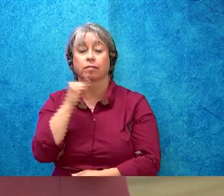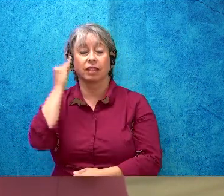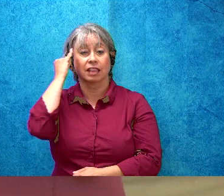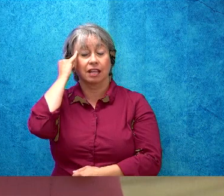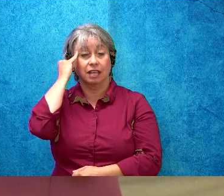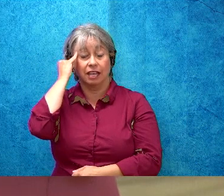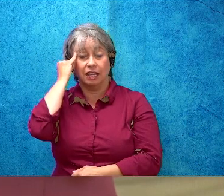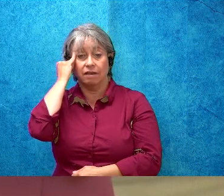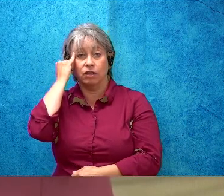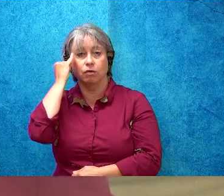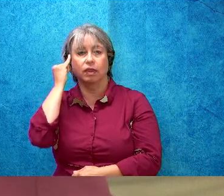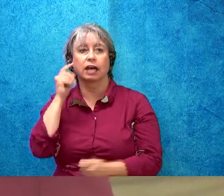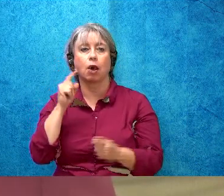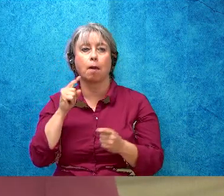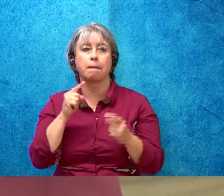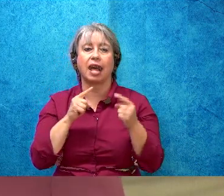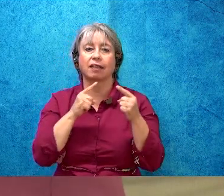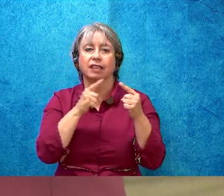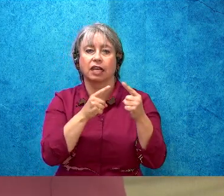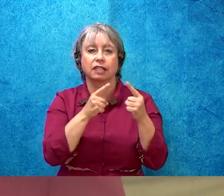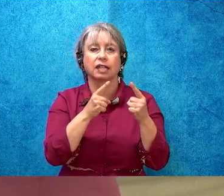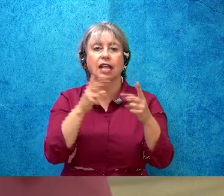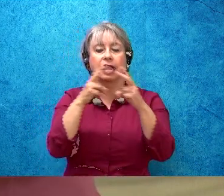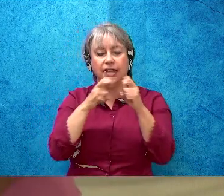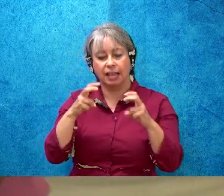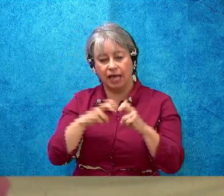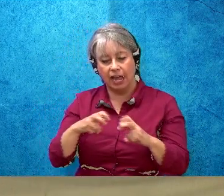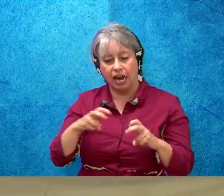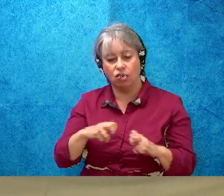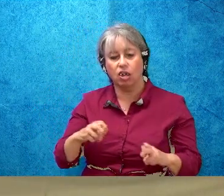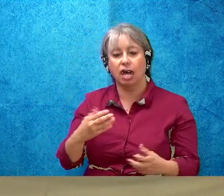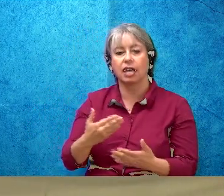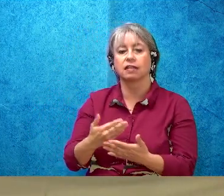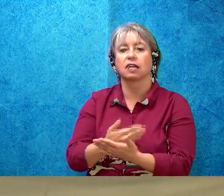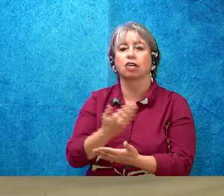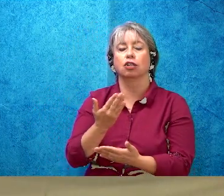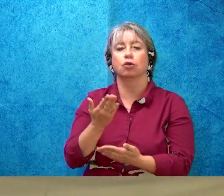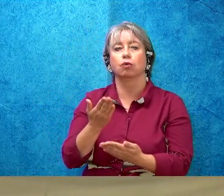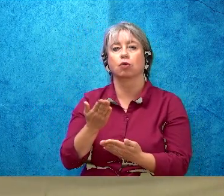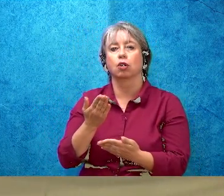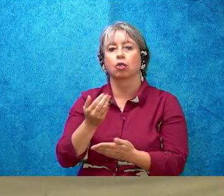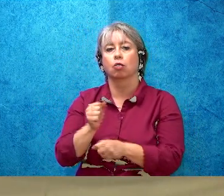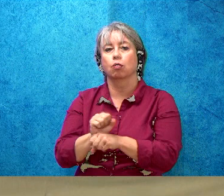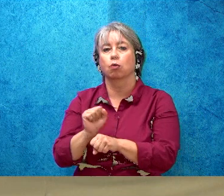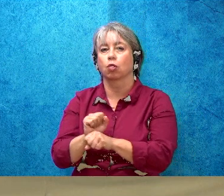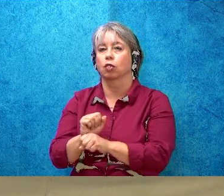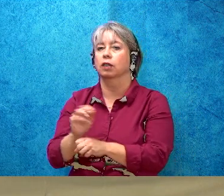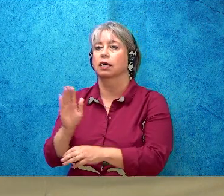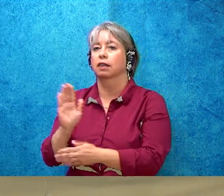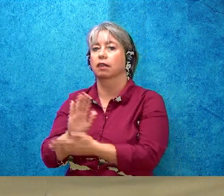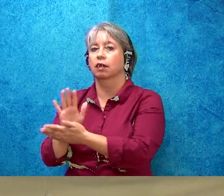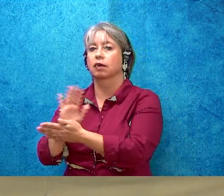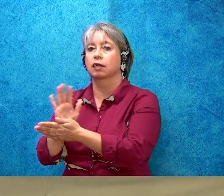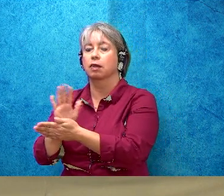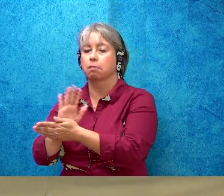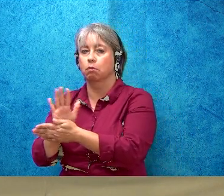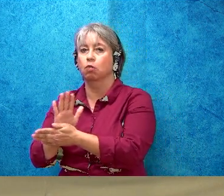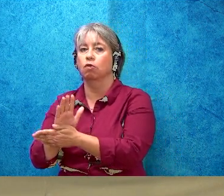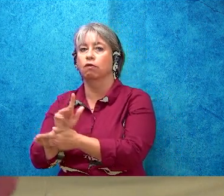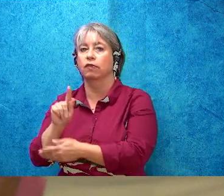about the standard where it tells you to analyze a modern work of fiction, that's Twilight, okay? That's modern, that's current.